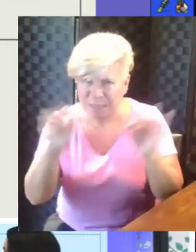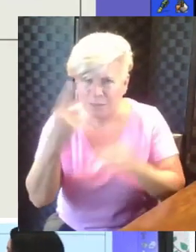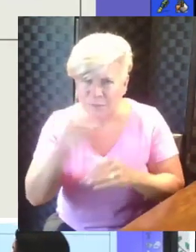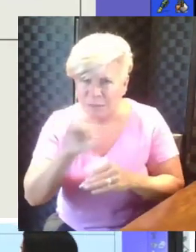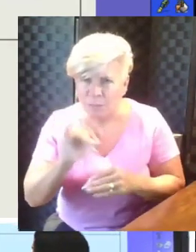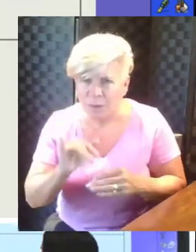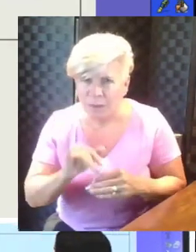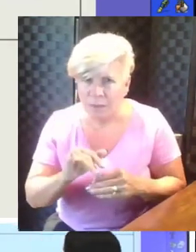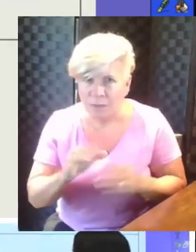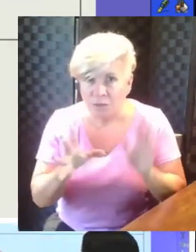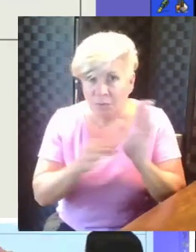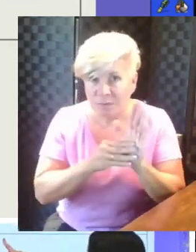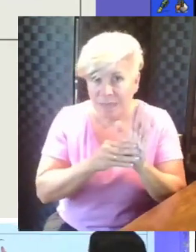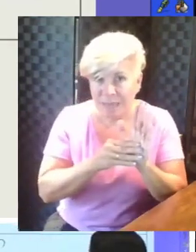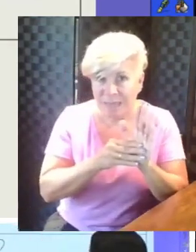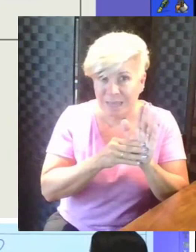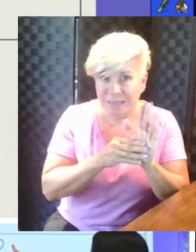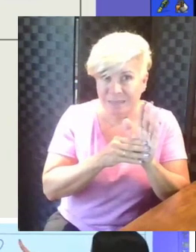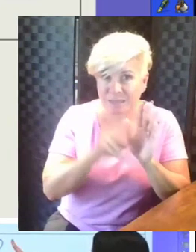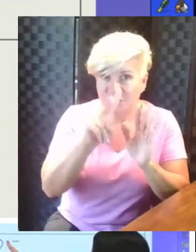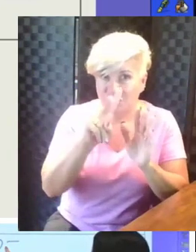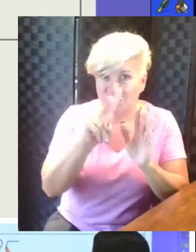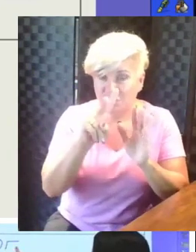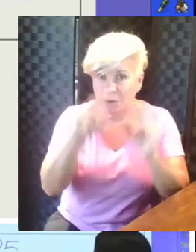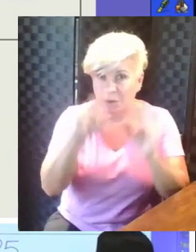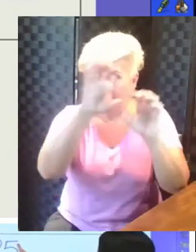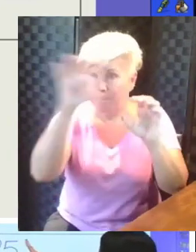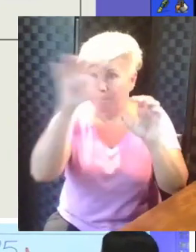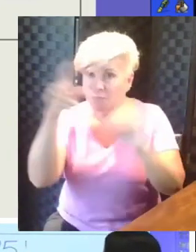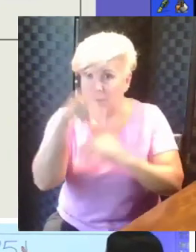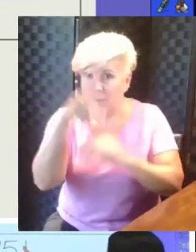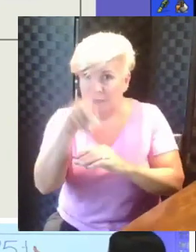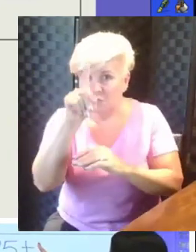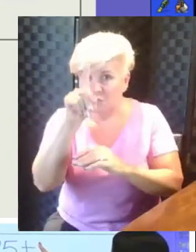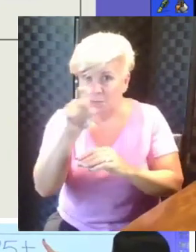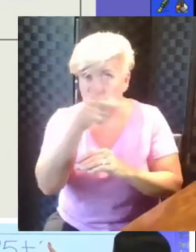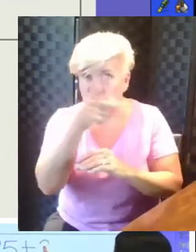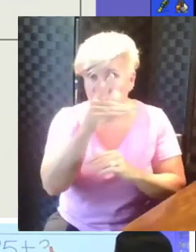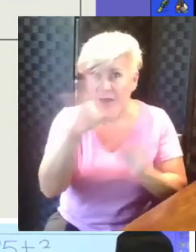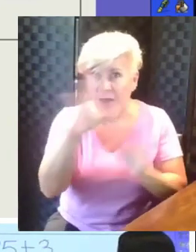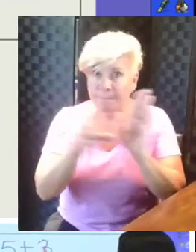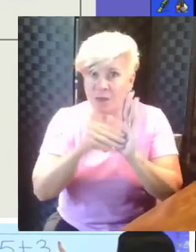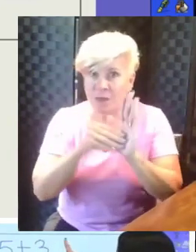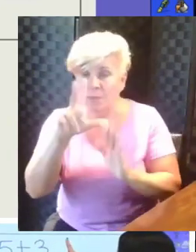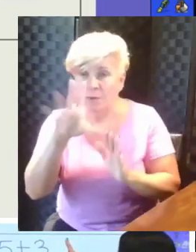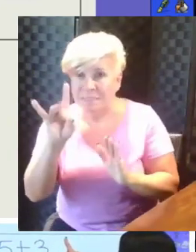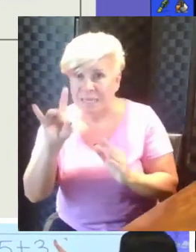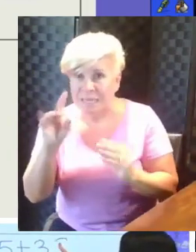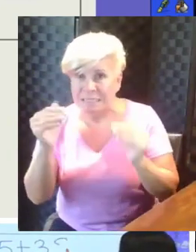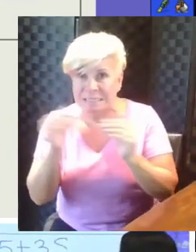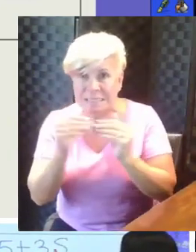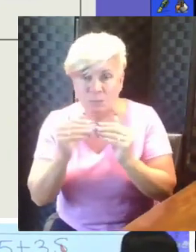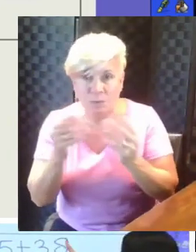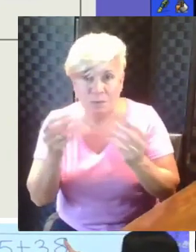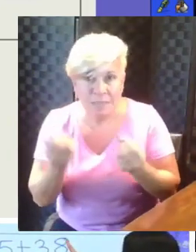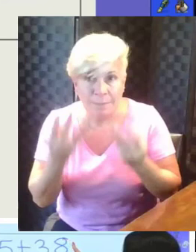If you add those two together, we should be able to get how many purple